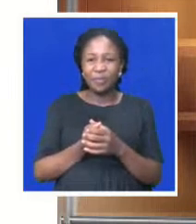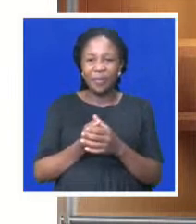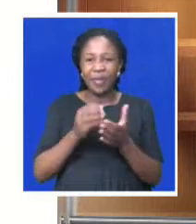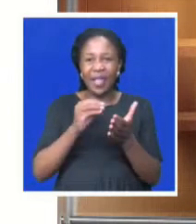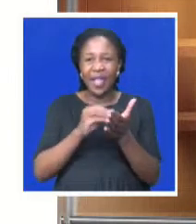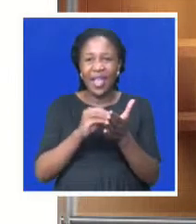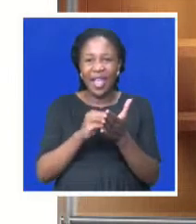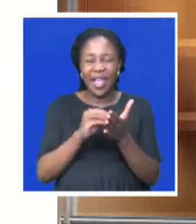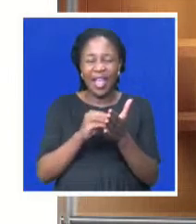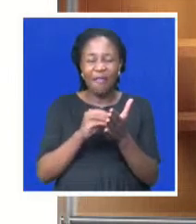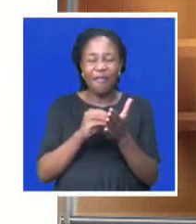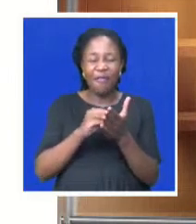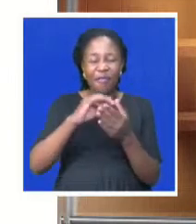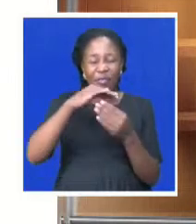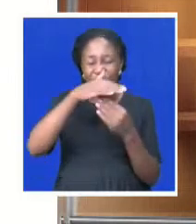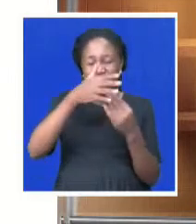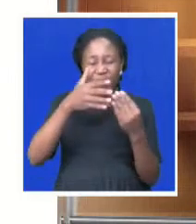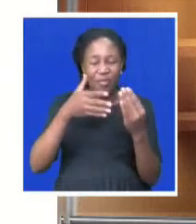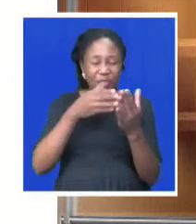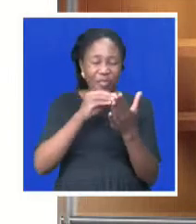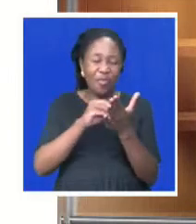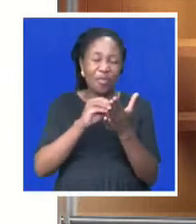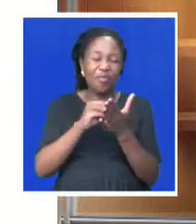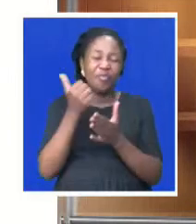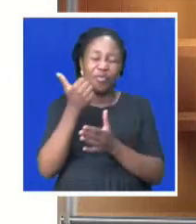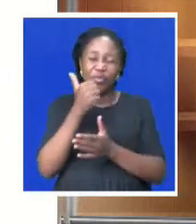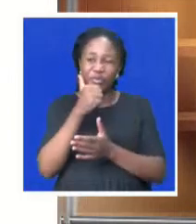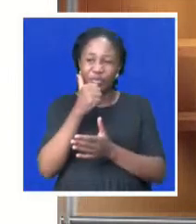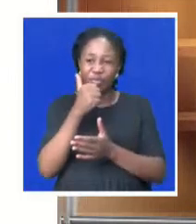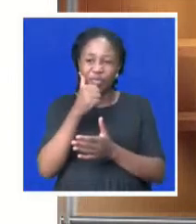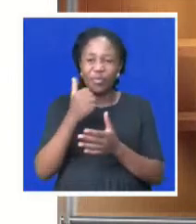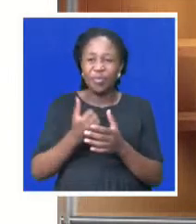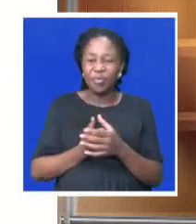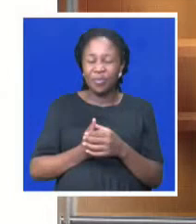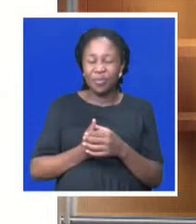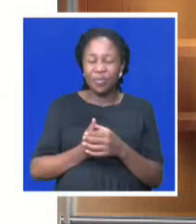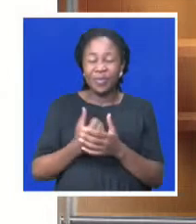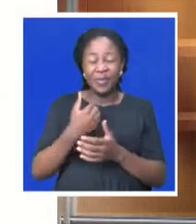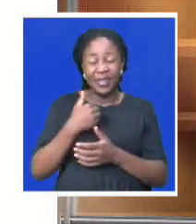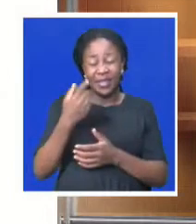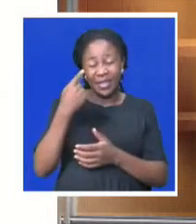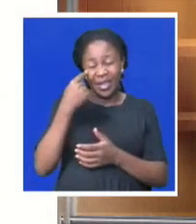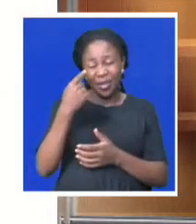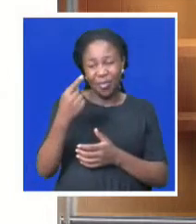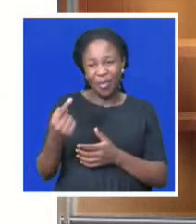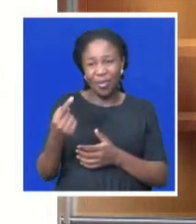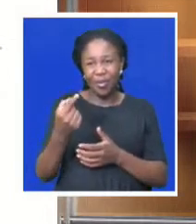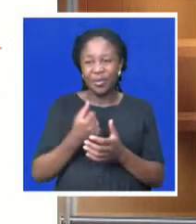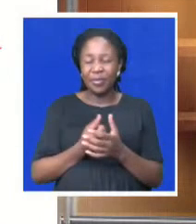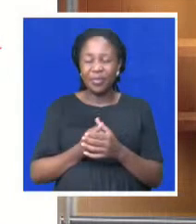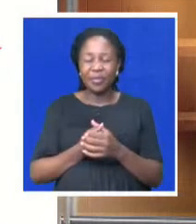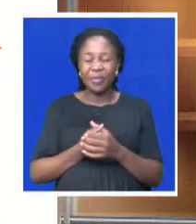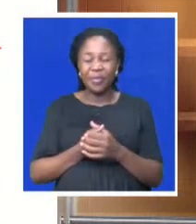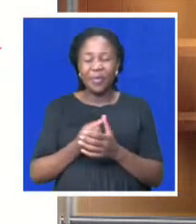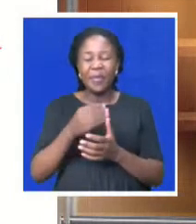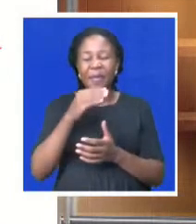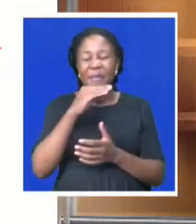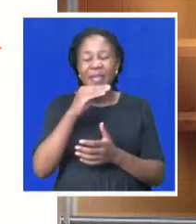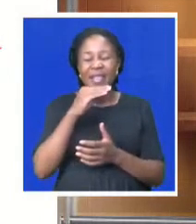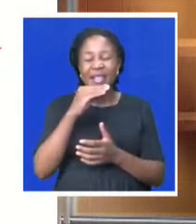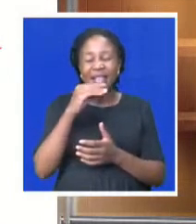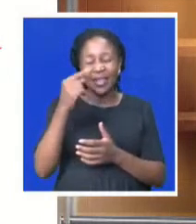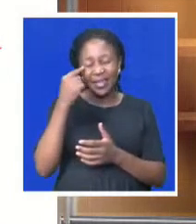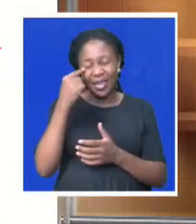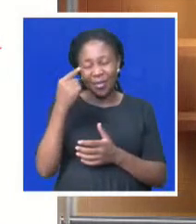petals to us. So through these words or phrases, we can see those. Those appeal to the sense of